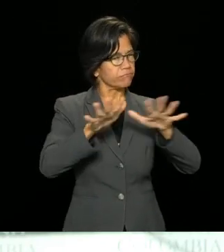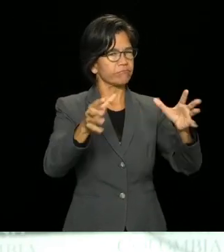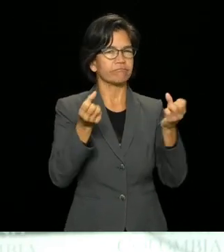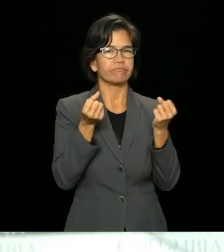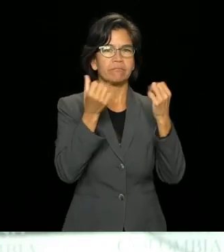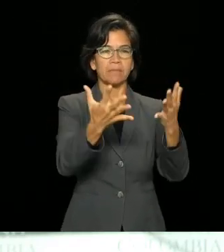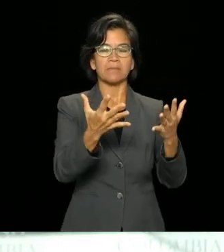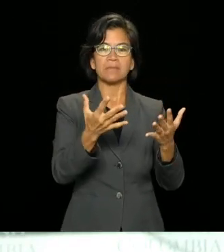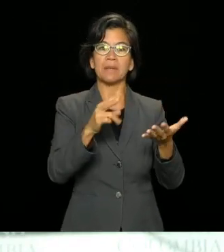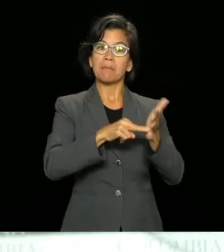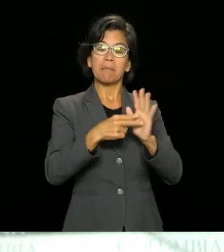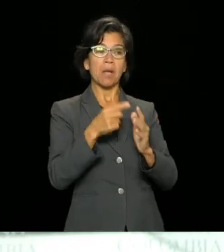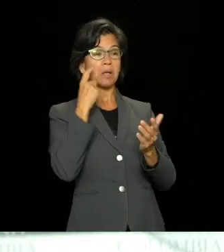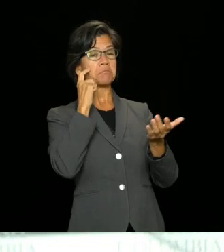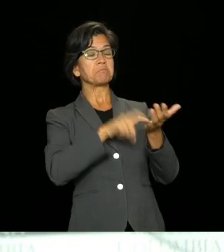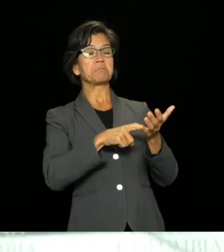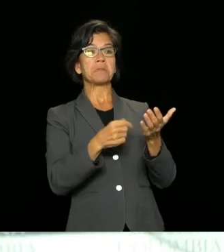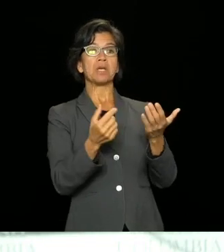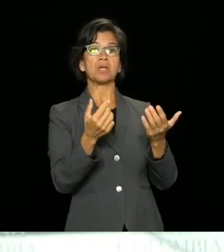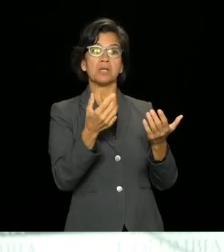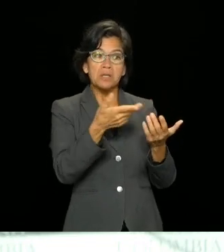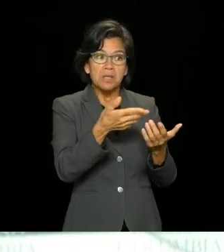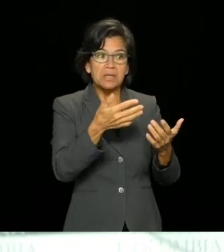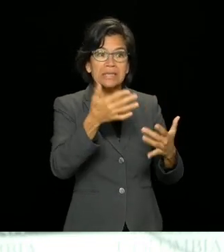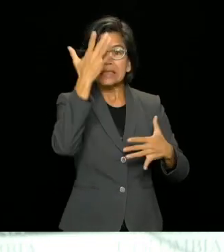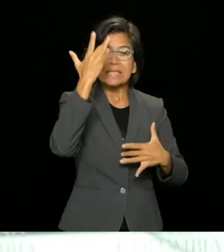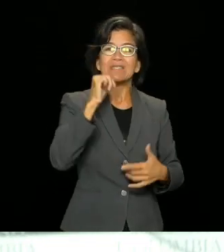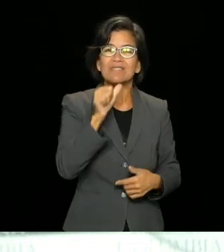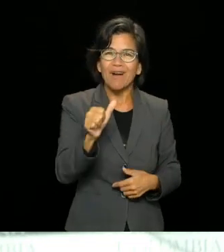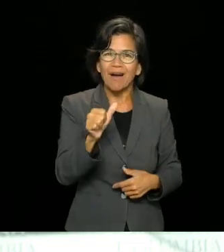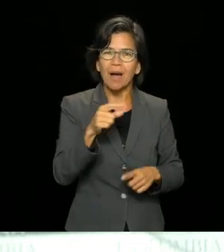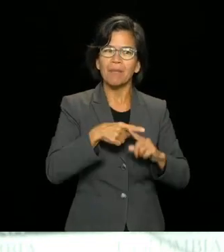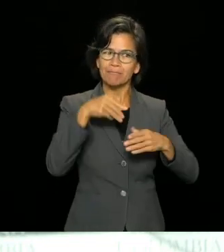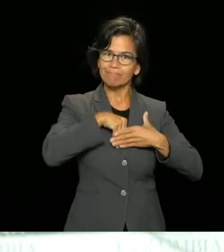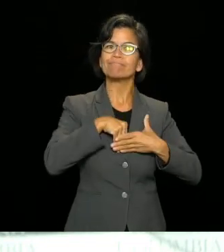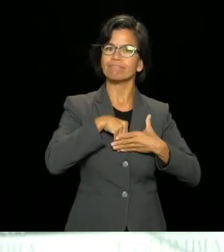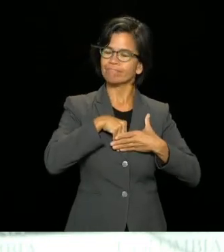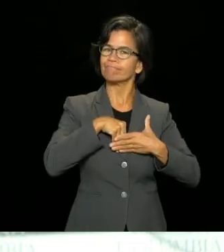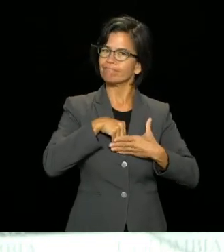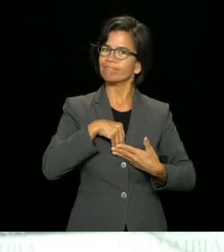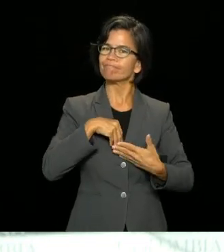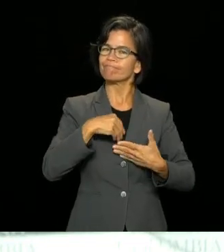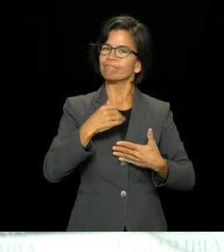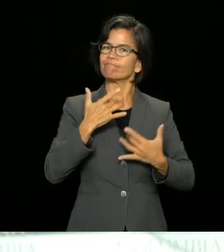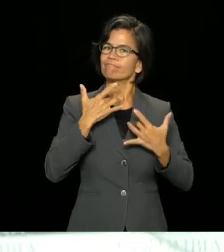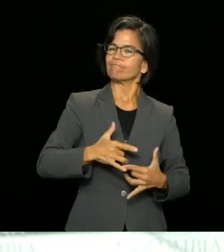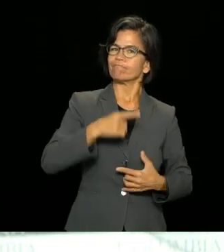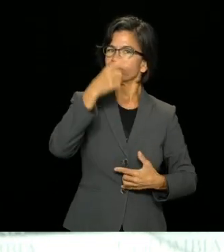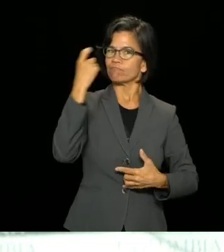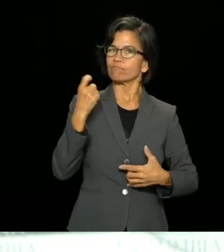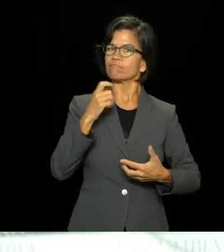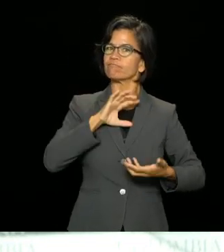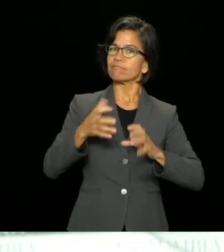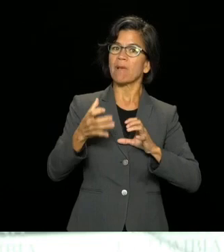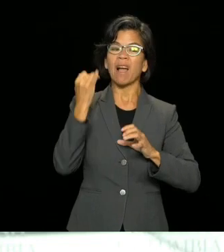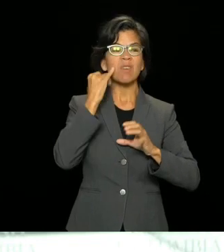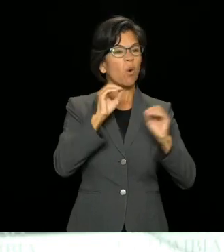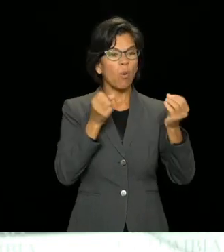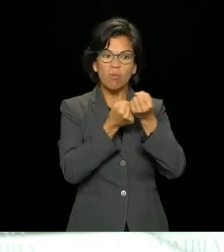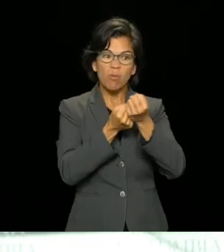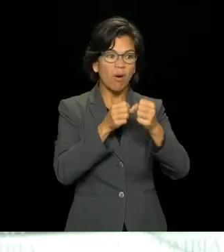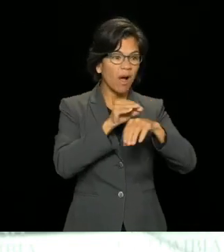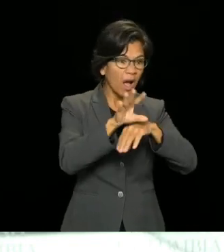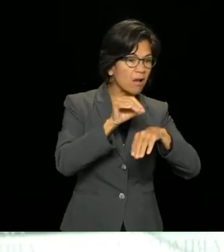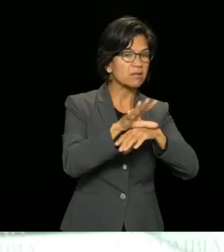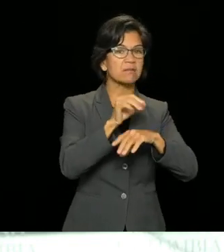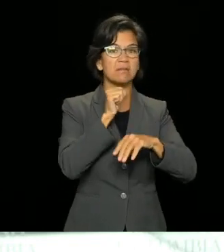may not always be visible to most people, but I can tell you they are all too real, and without help they can last a lifetime. Survivors